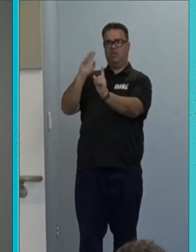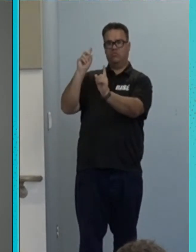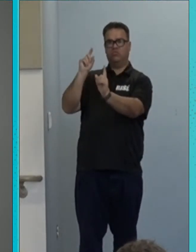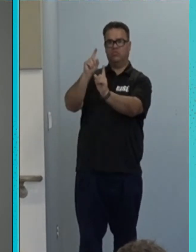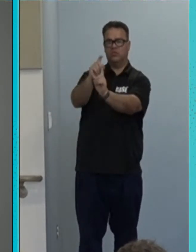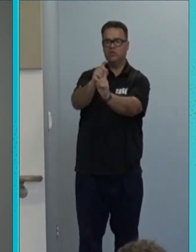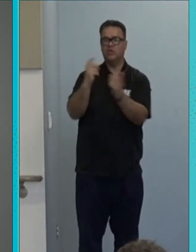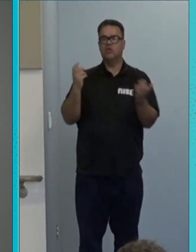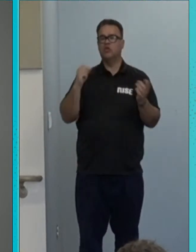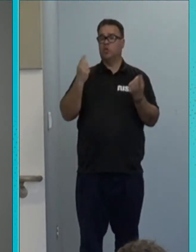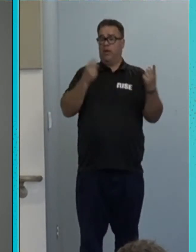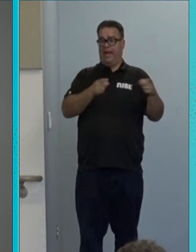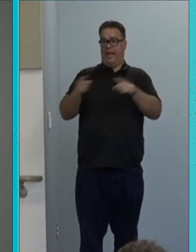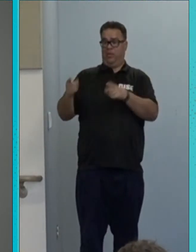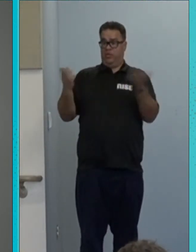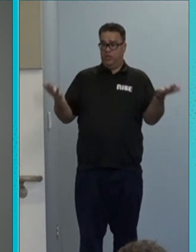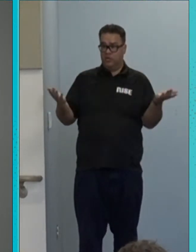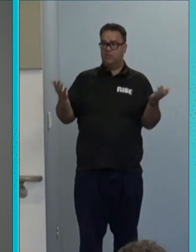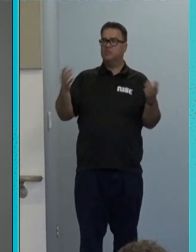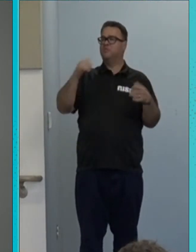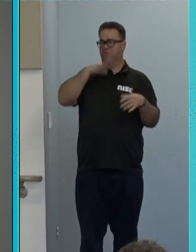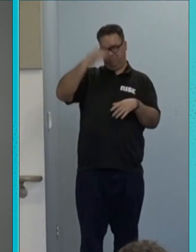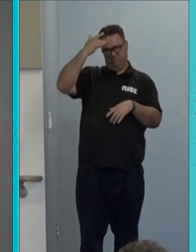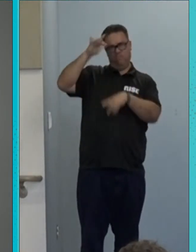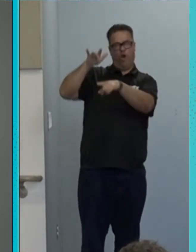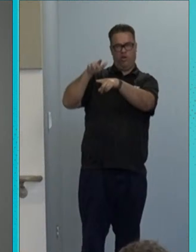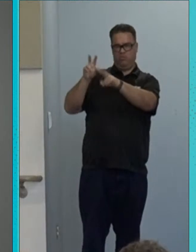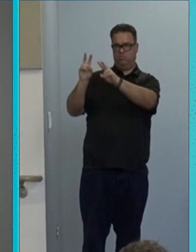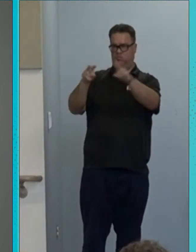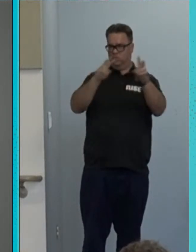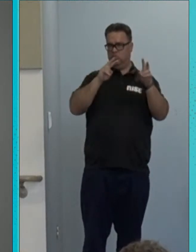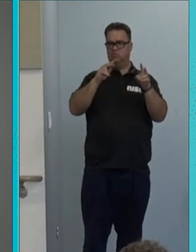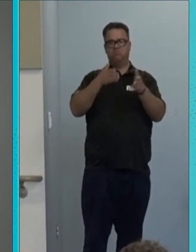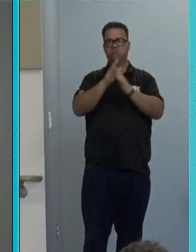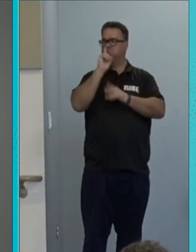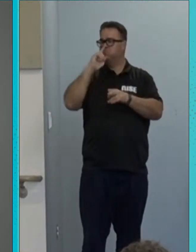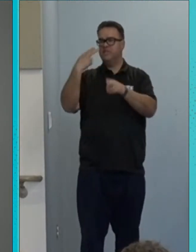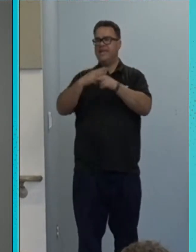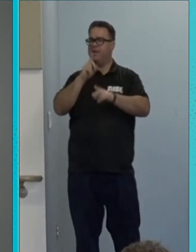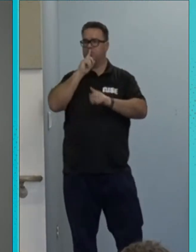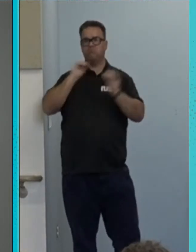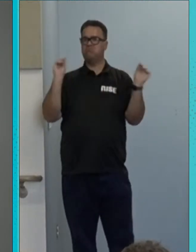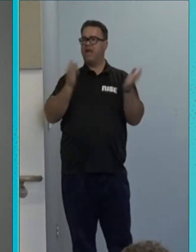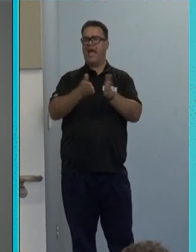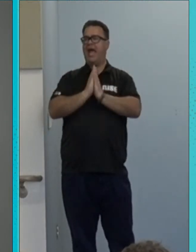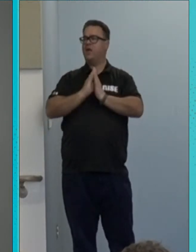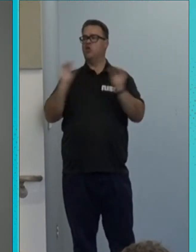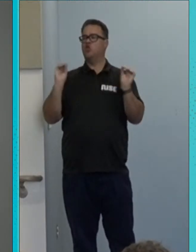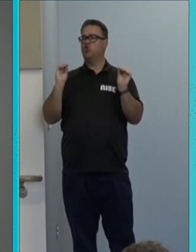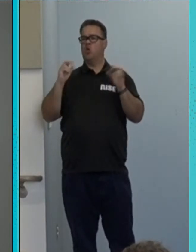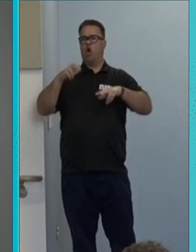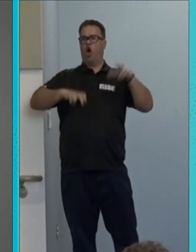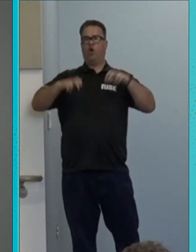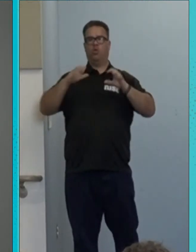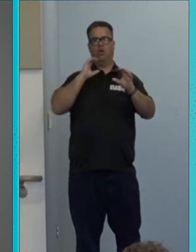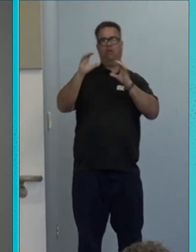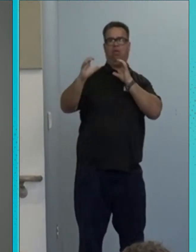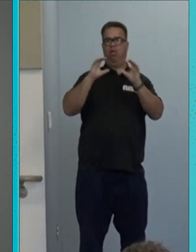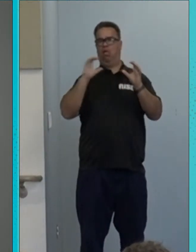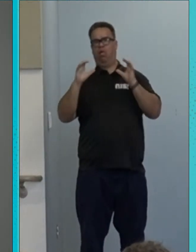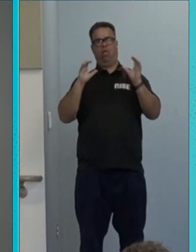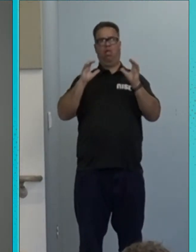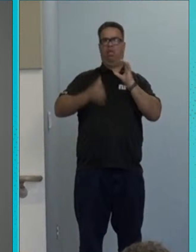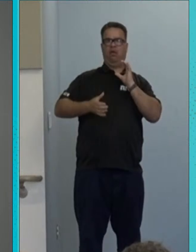and so very cleverly, she didn't ask anyone's name. There wasn't any awkward communication